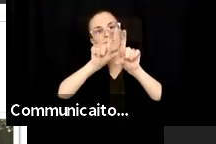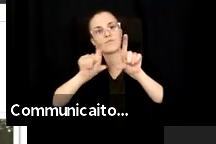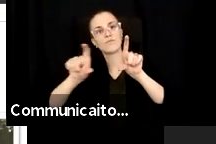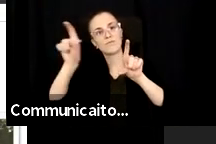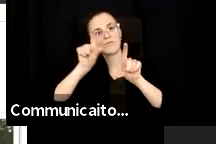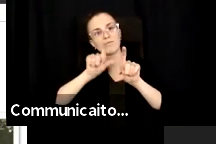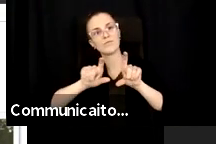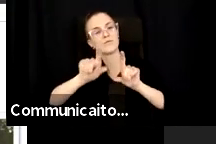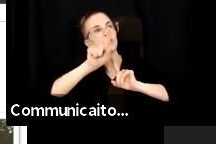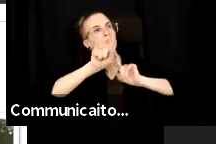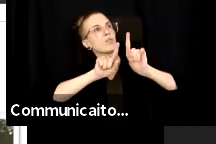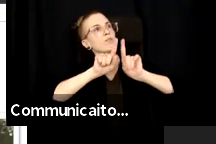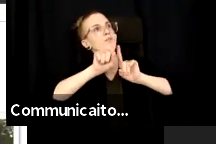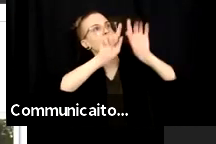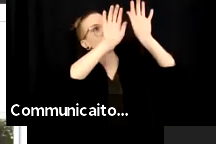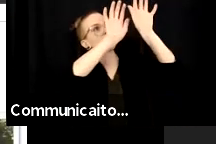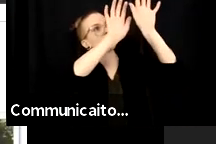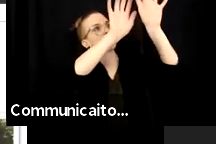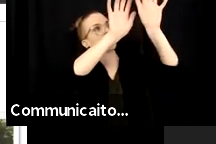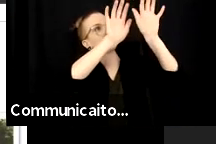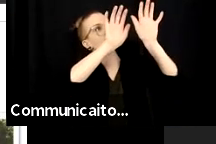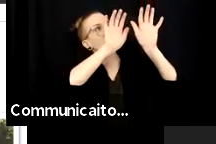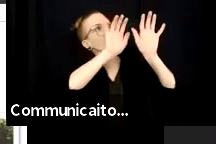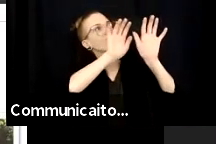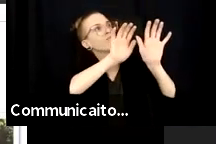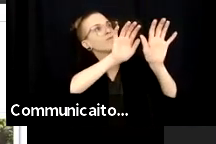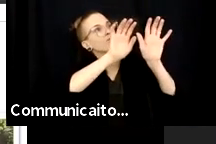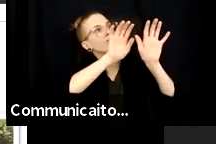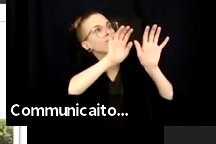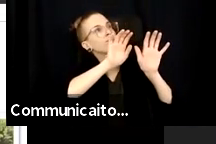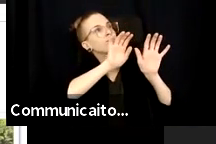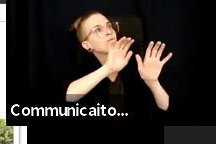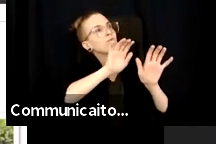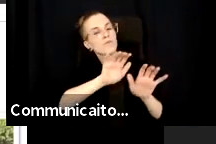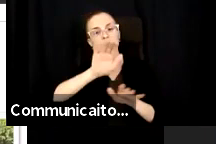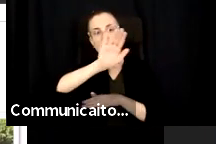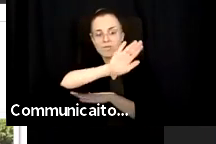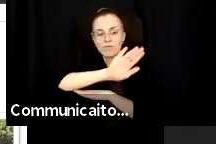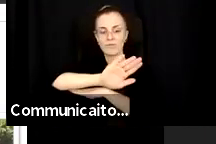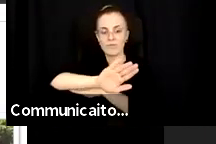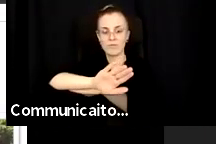bright stars through the